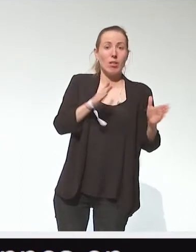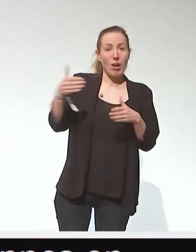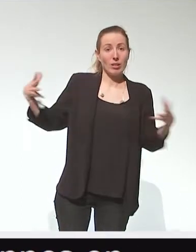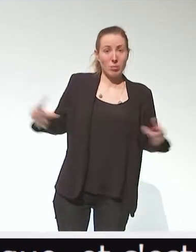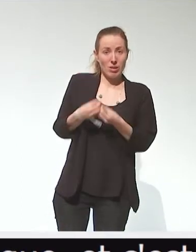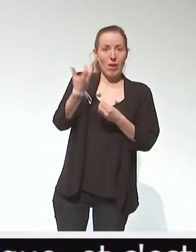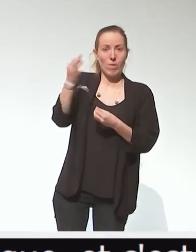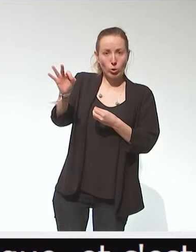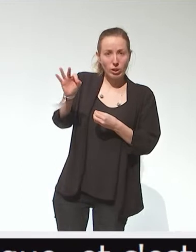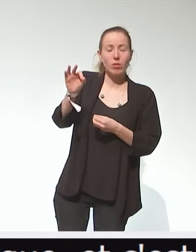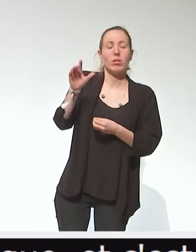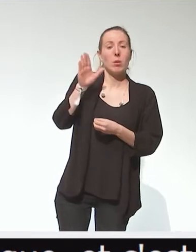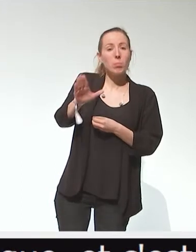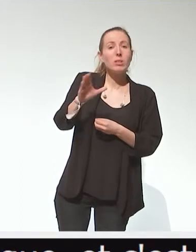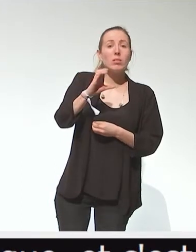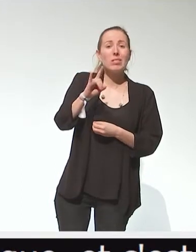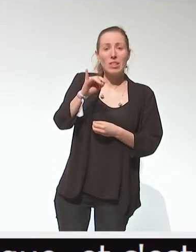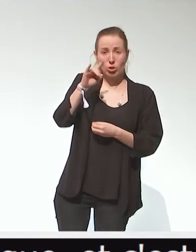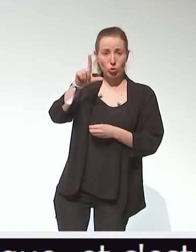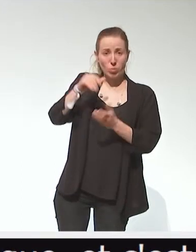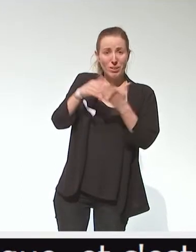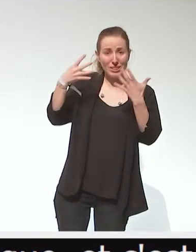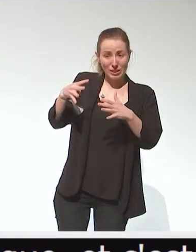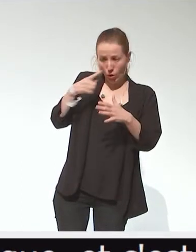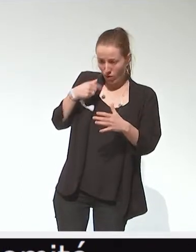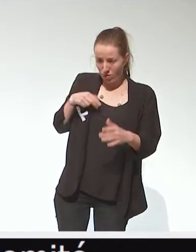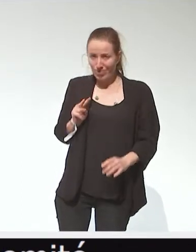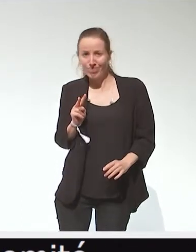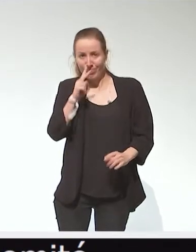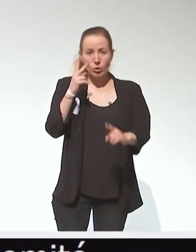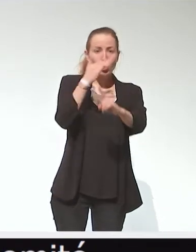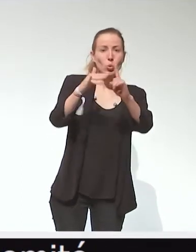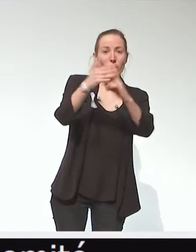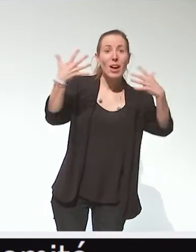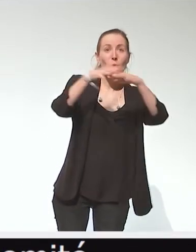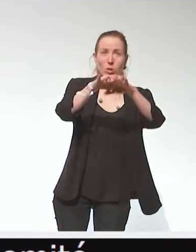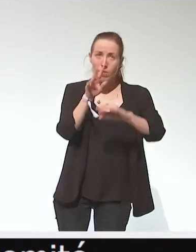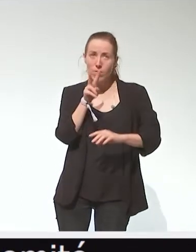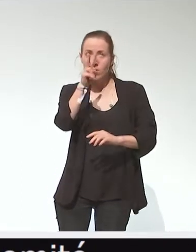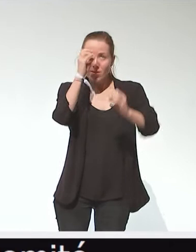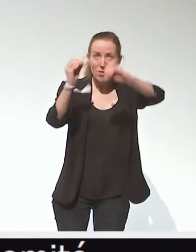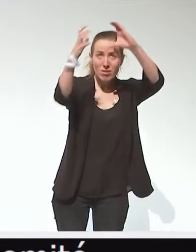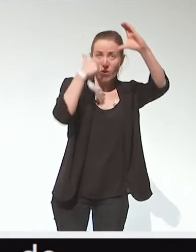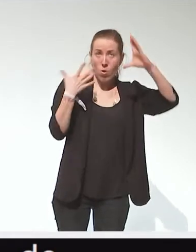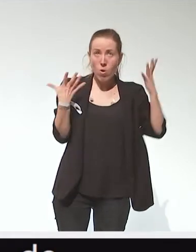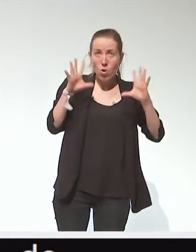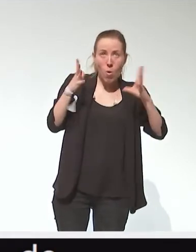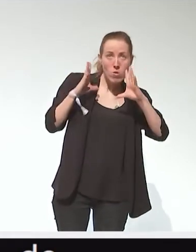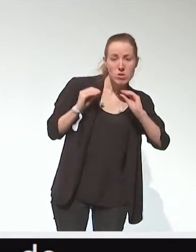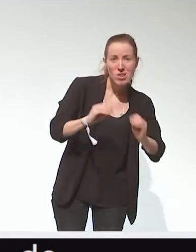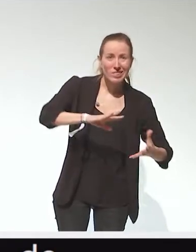with disabilities to employment. It was a decision of the